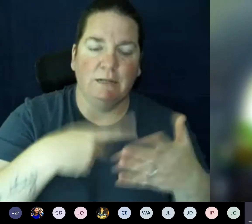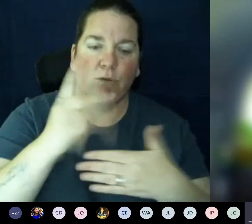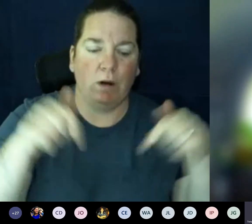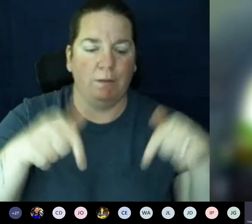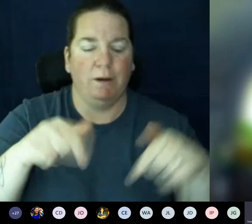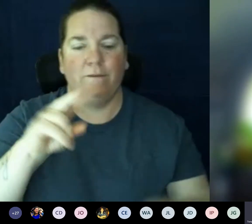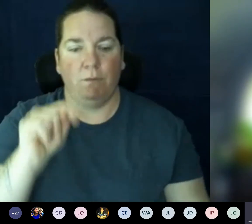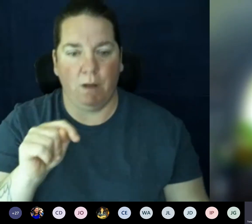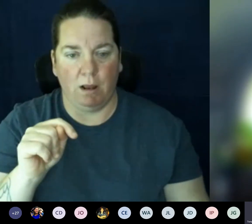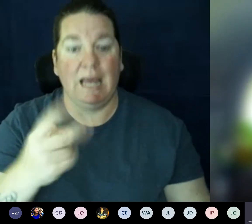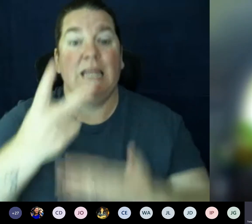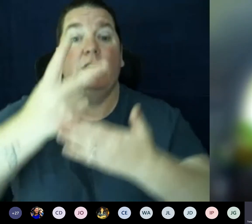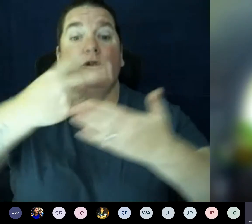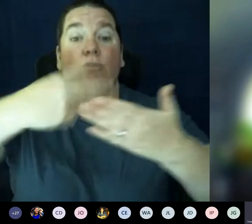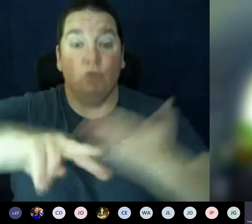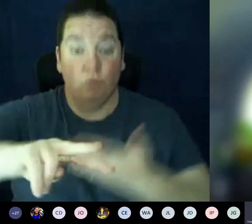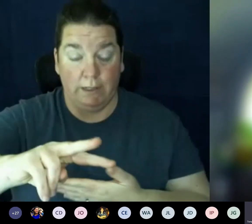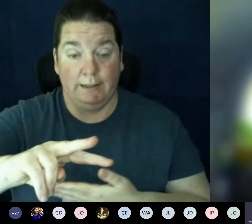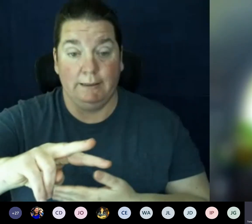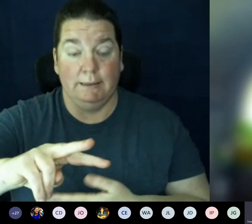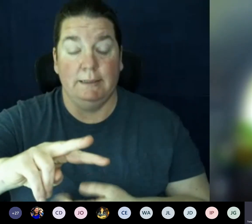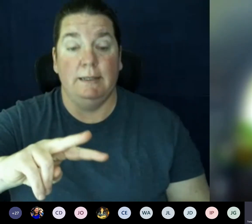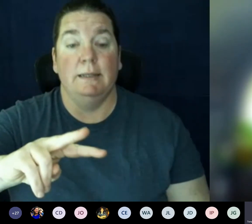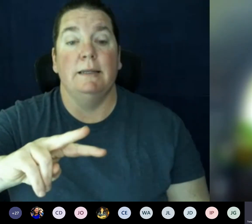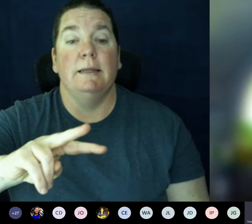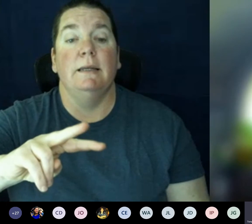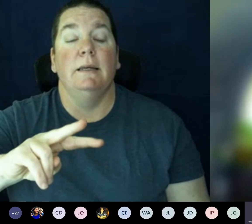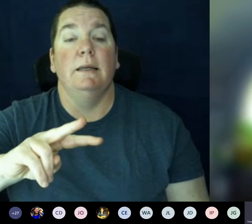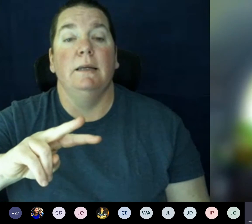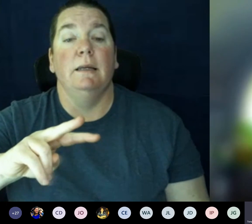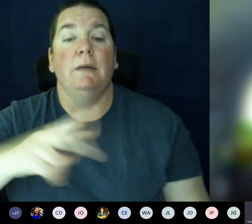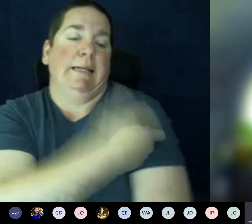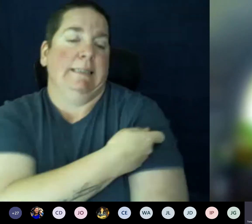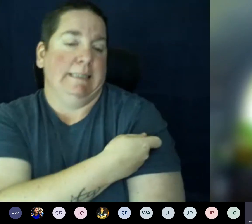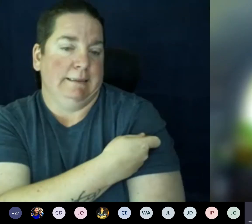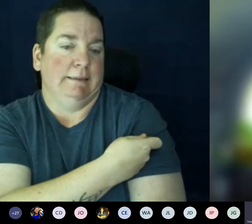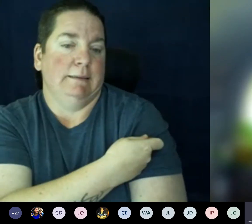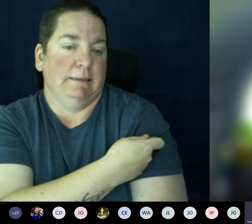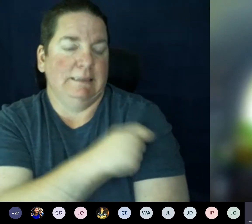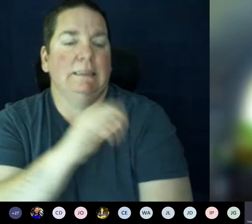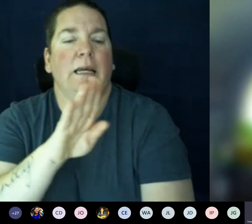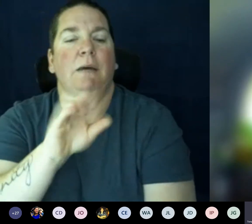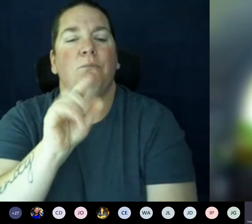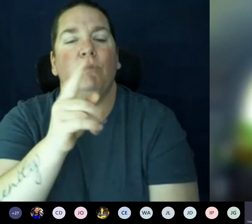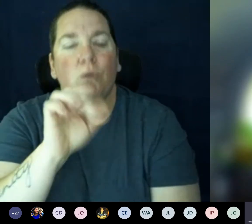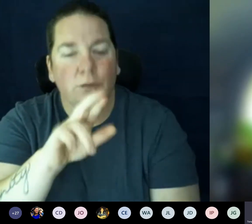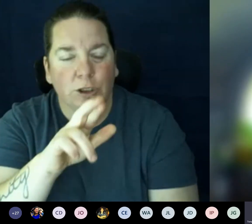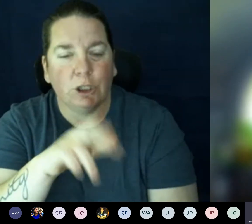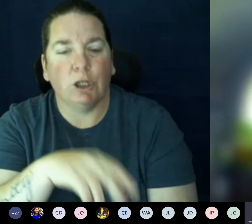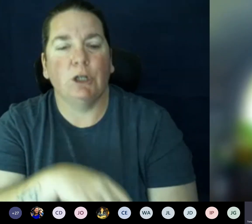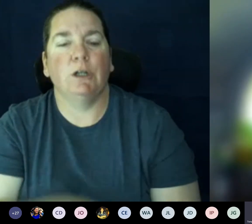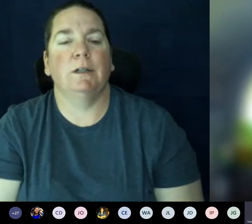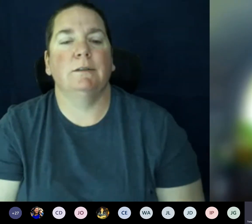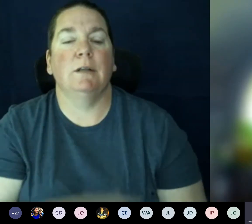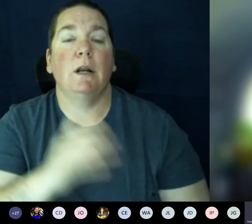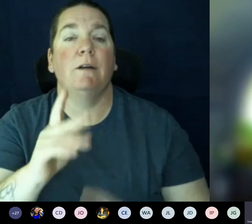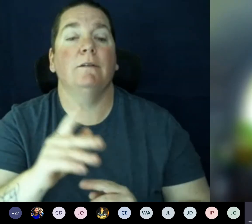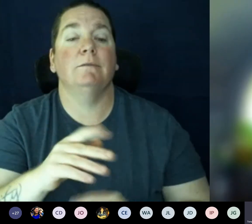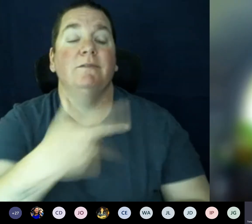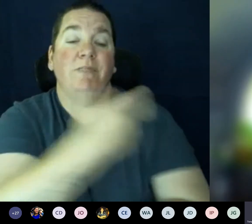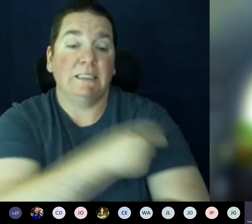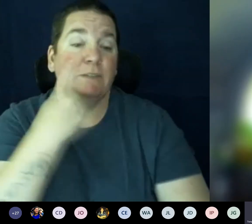then the week after will be around vaccine, around booster shots, vaccines for under 5. So we hope this